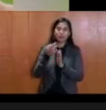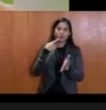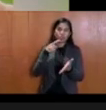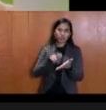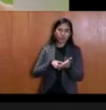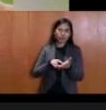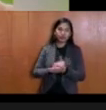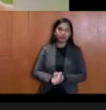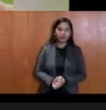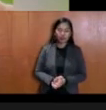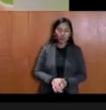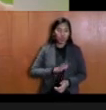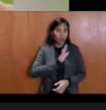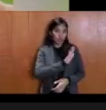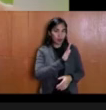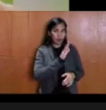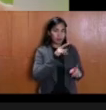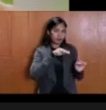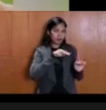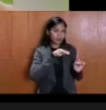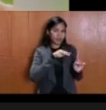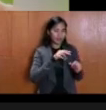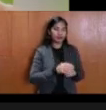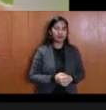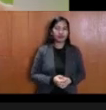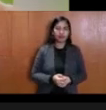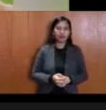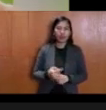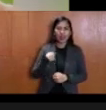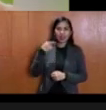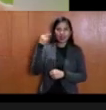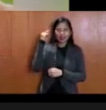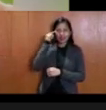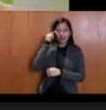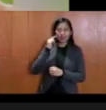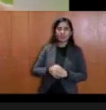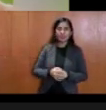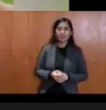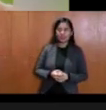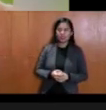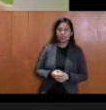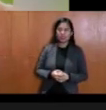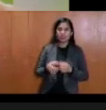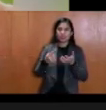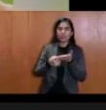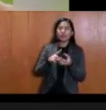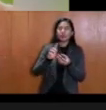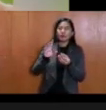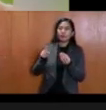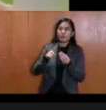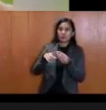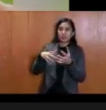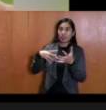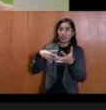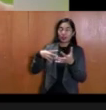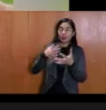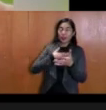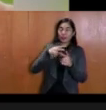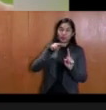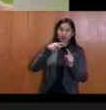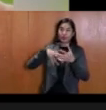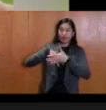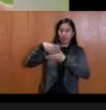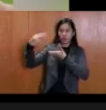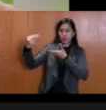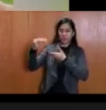Ming Tan, from your perspective. Thank you so much. I think I'll speak more broadly outside beyond the tourism economy, but I think that